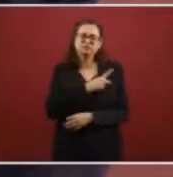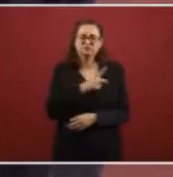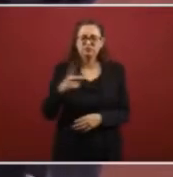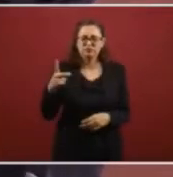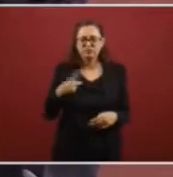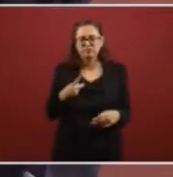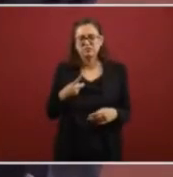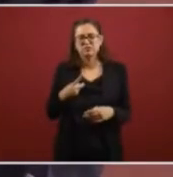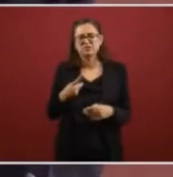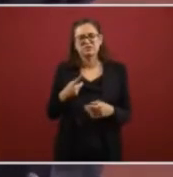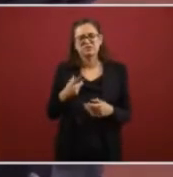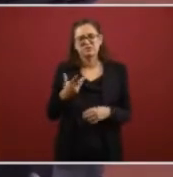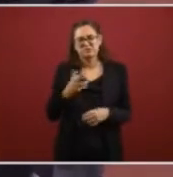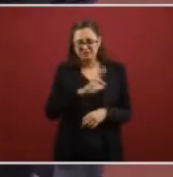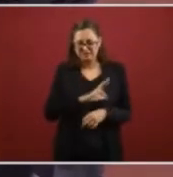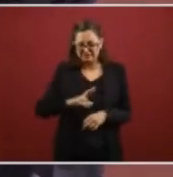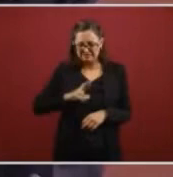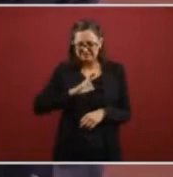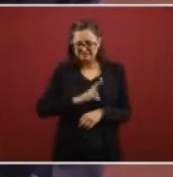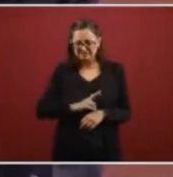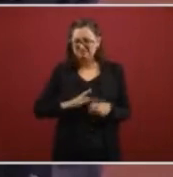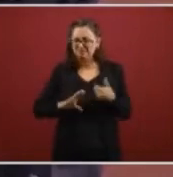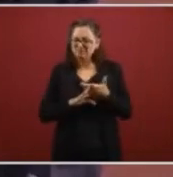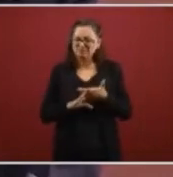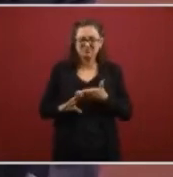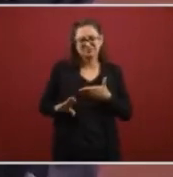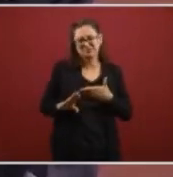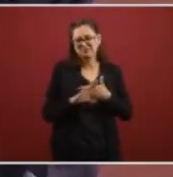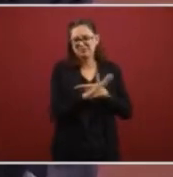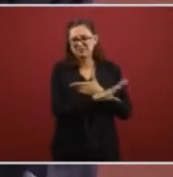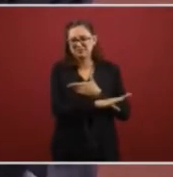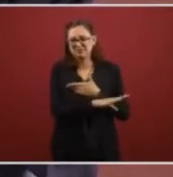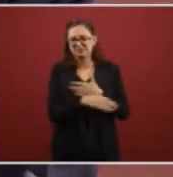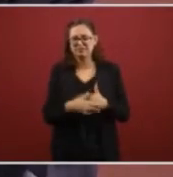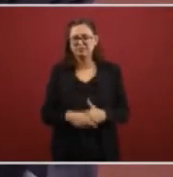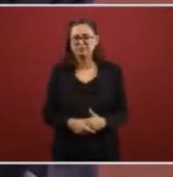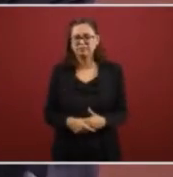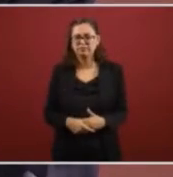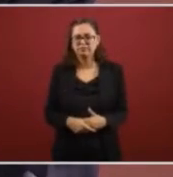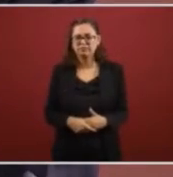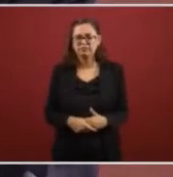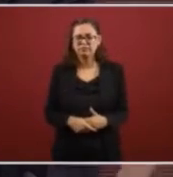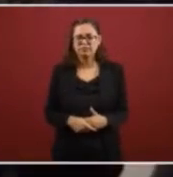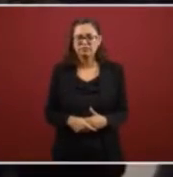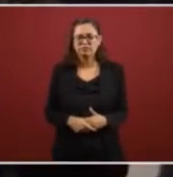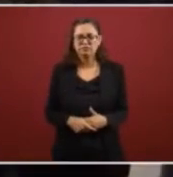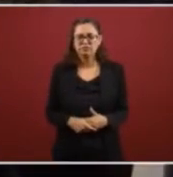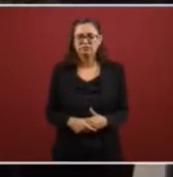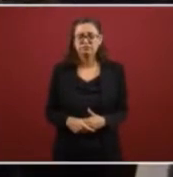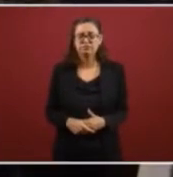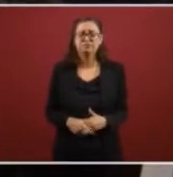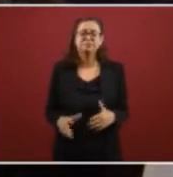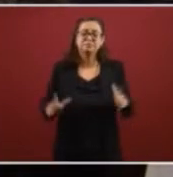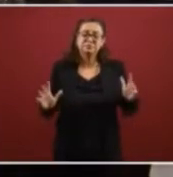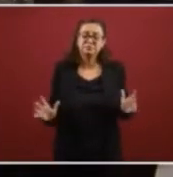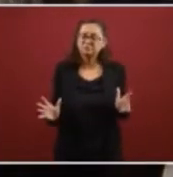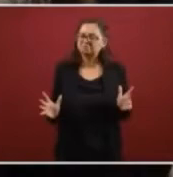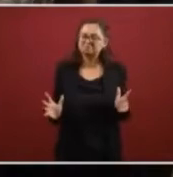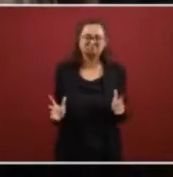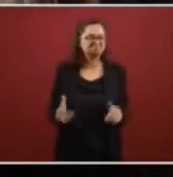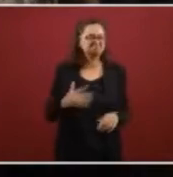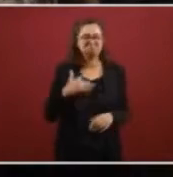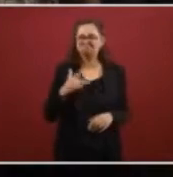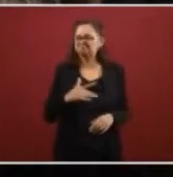to get over it, all these differences, to better them.